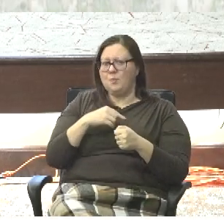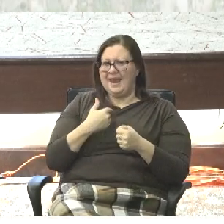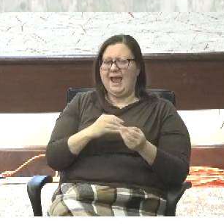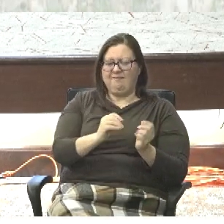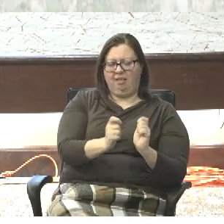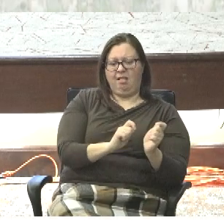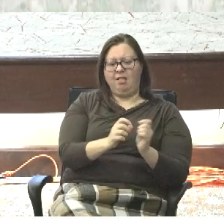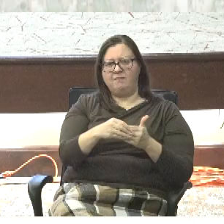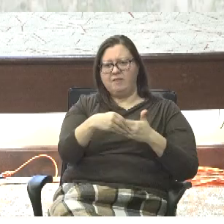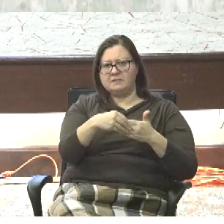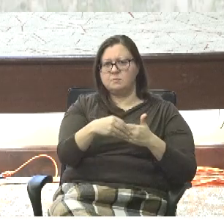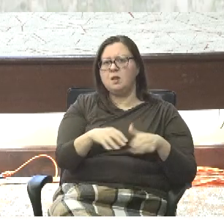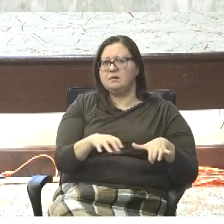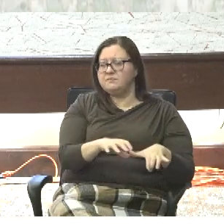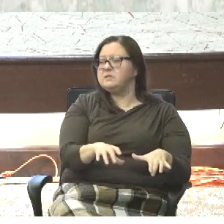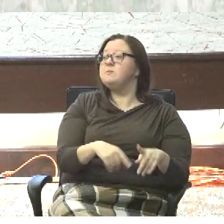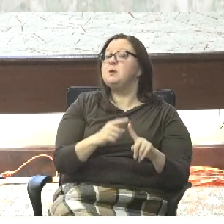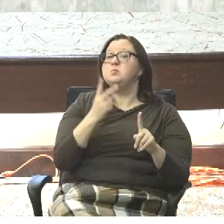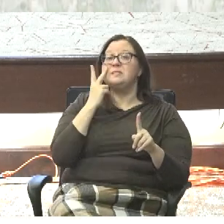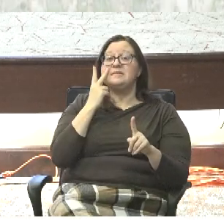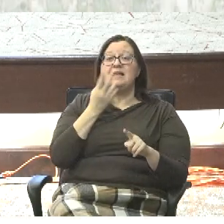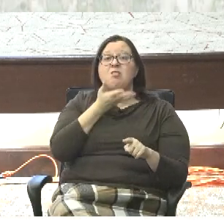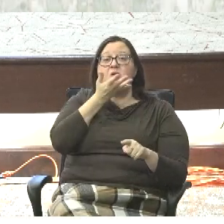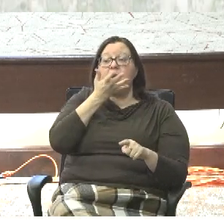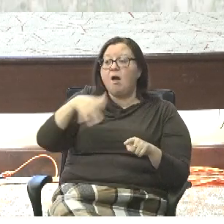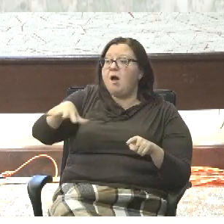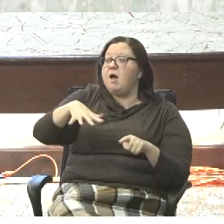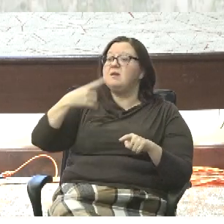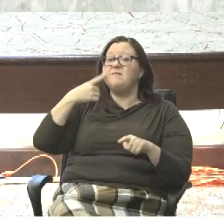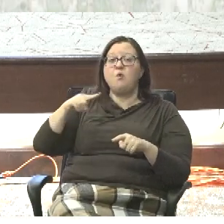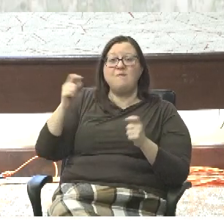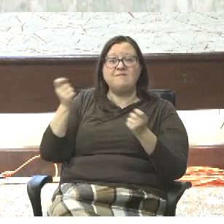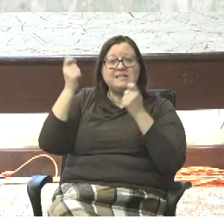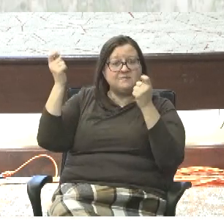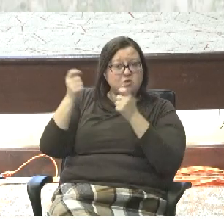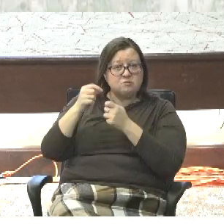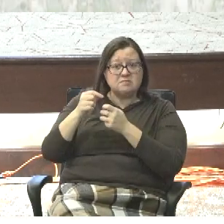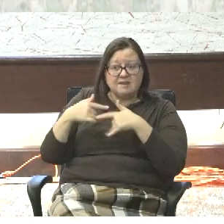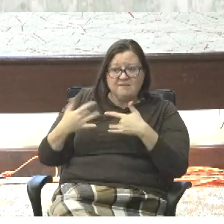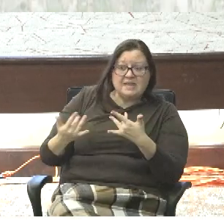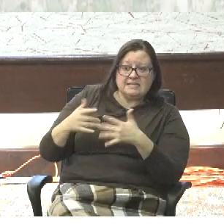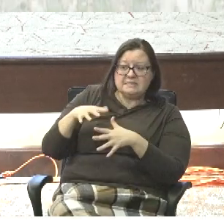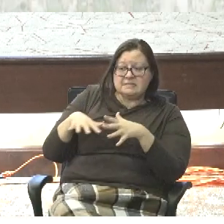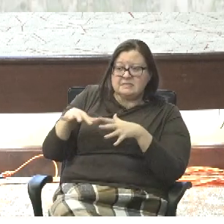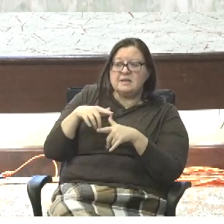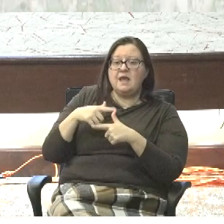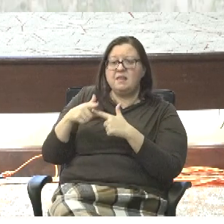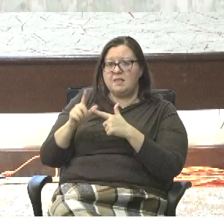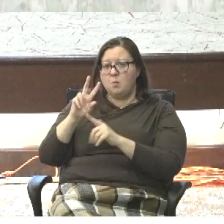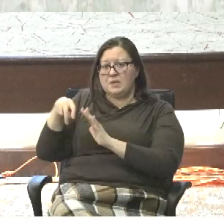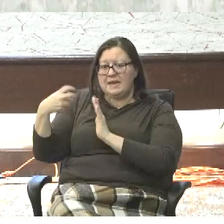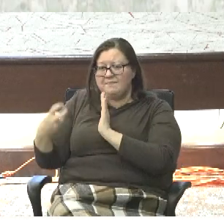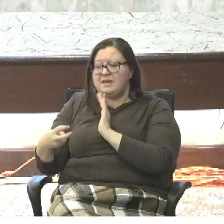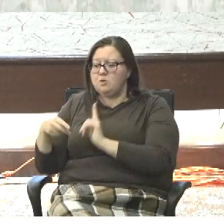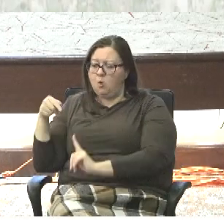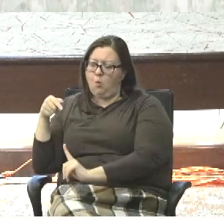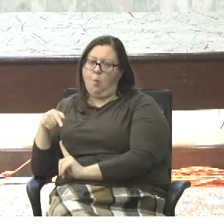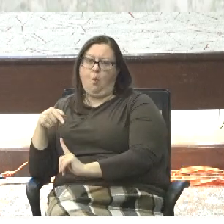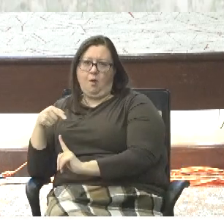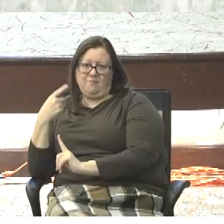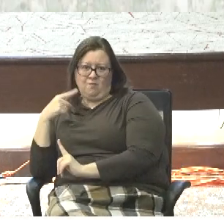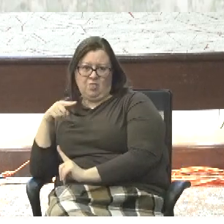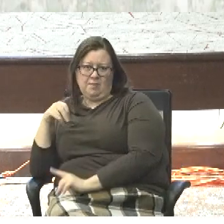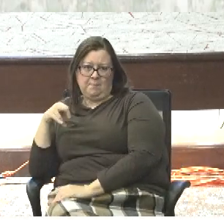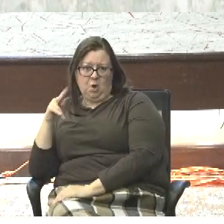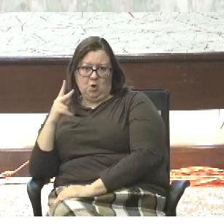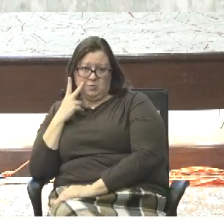see a great lawn area that can be used for events and festivals in the back, and we're going to really dive into the core of this park, as you see in